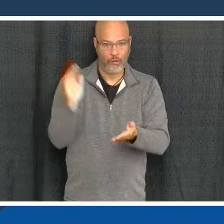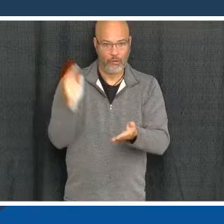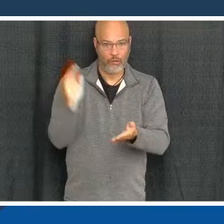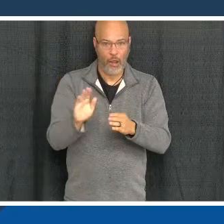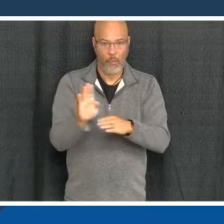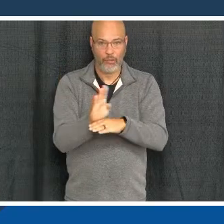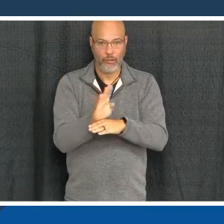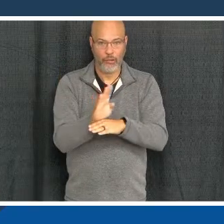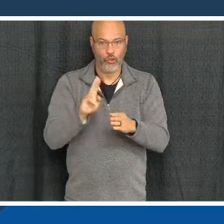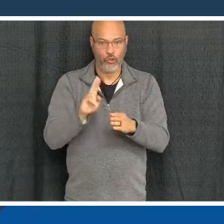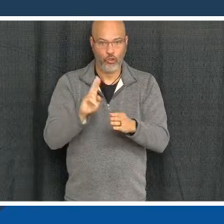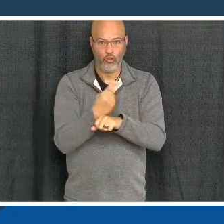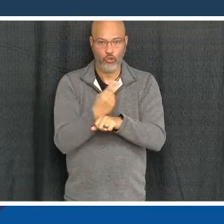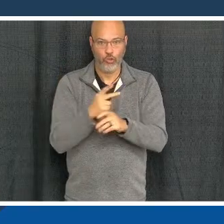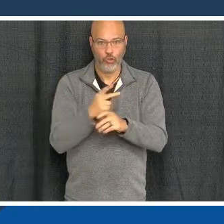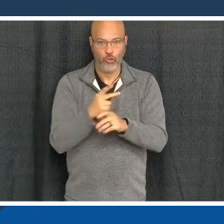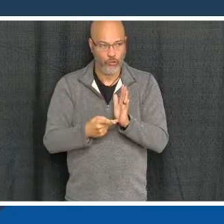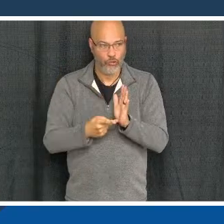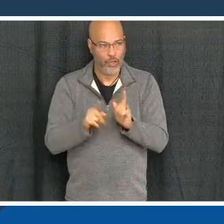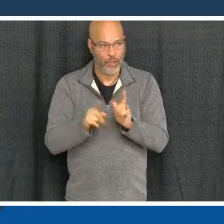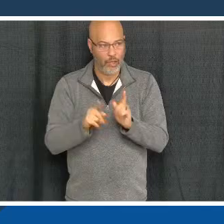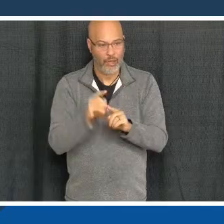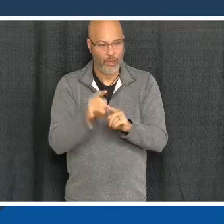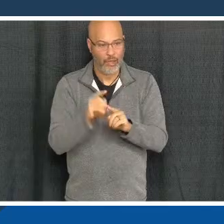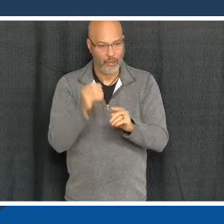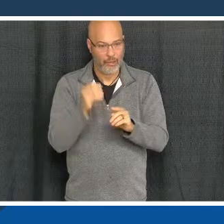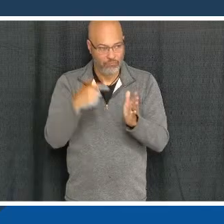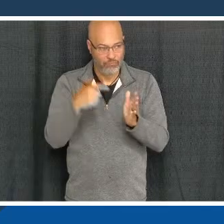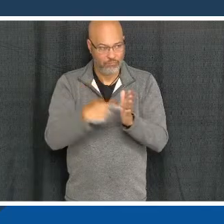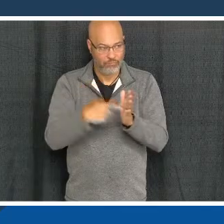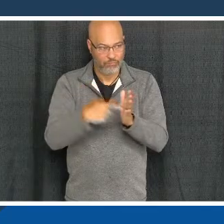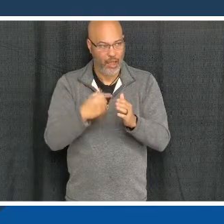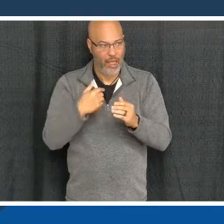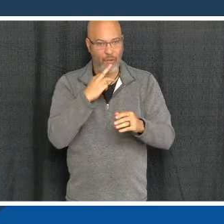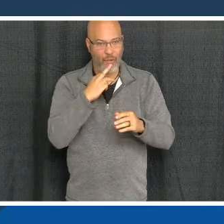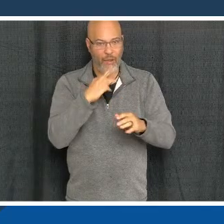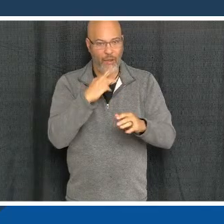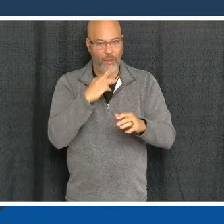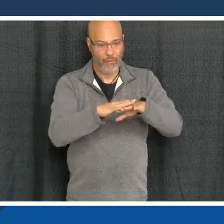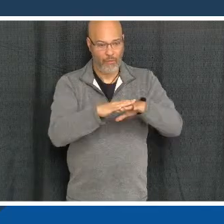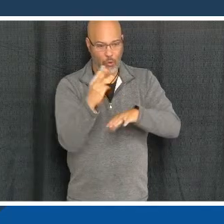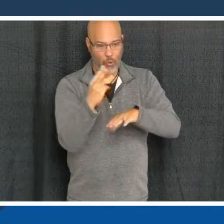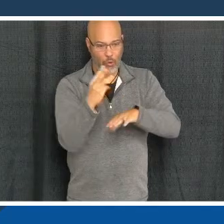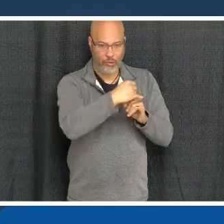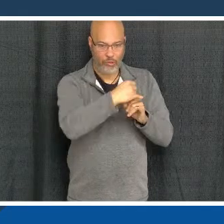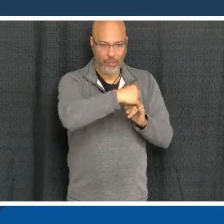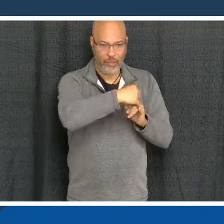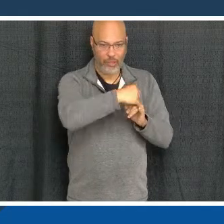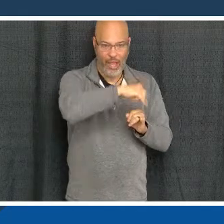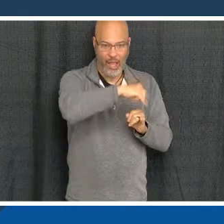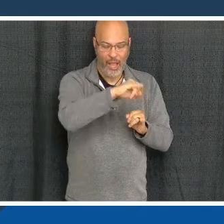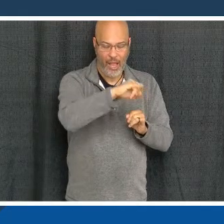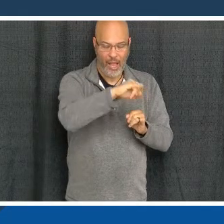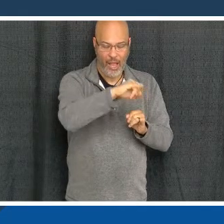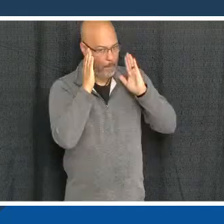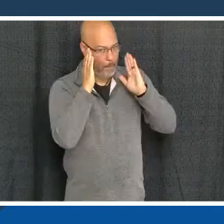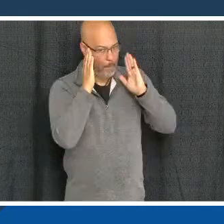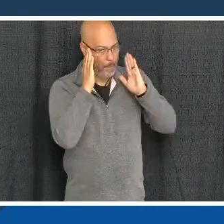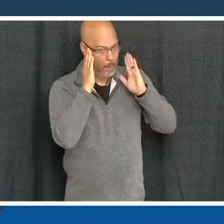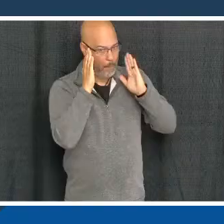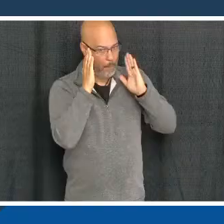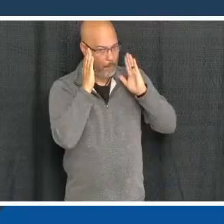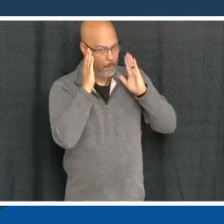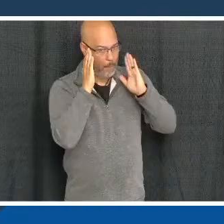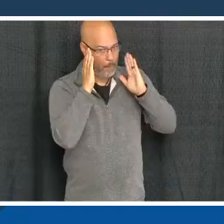commercial use potential. As noted, a FEMA flood area designation on the western boundary. Attention to this condition will be required at